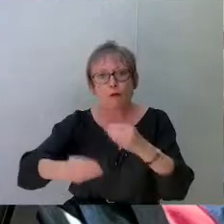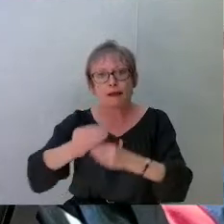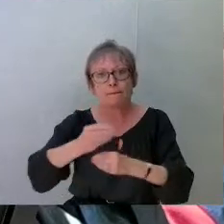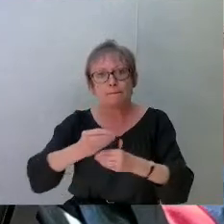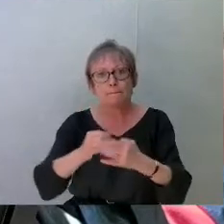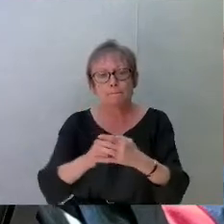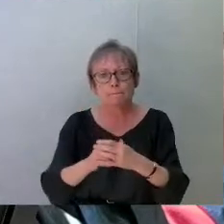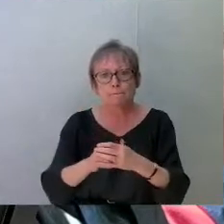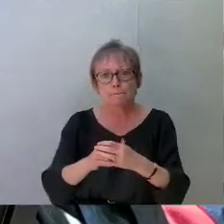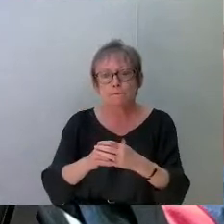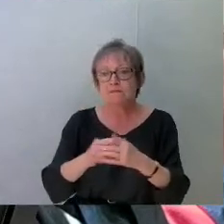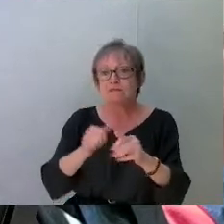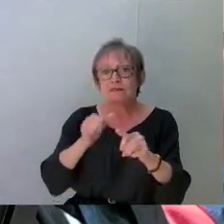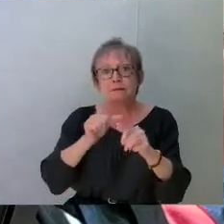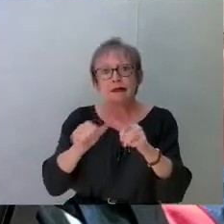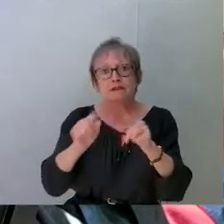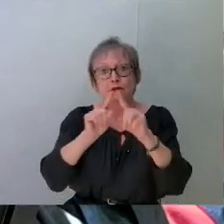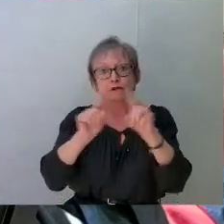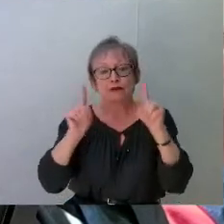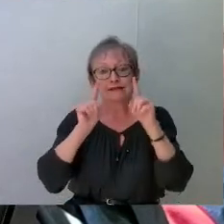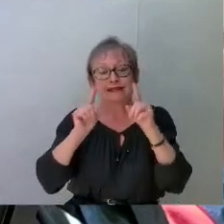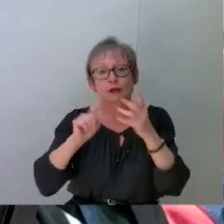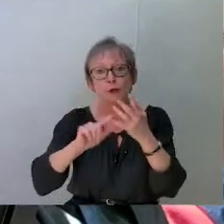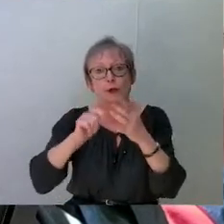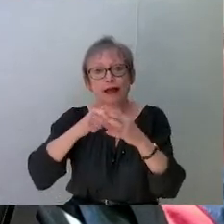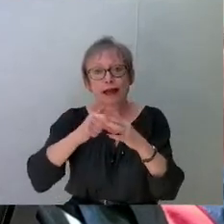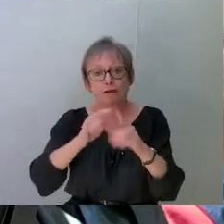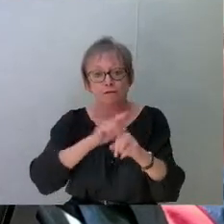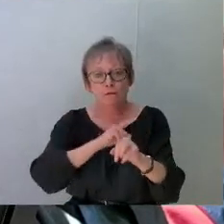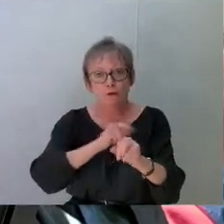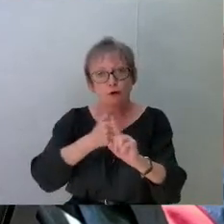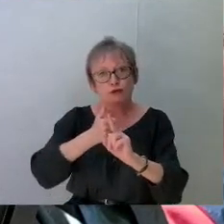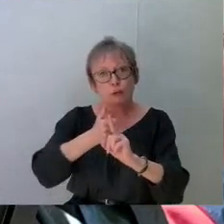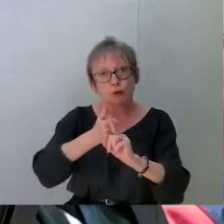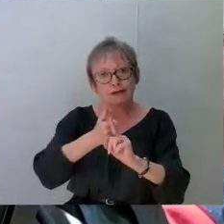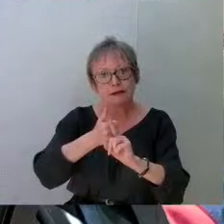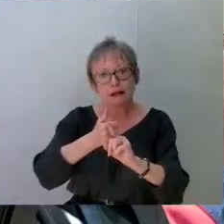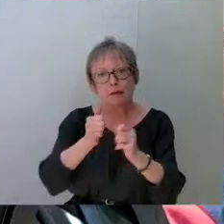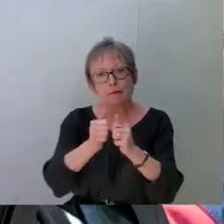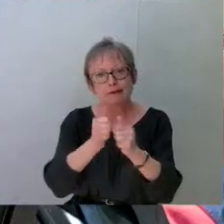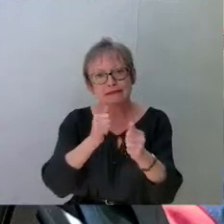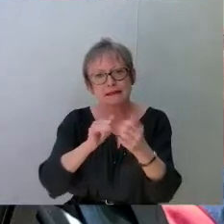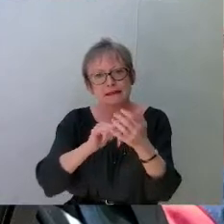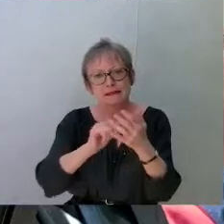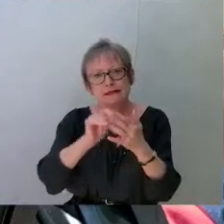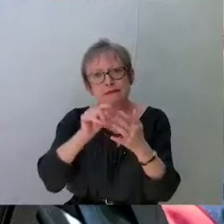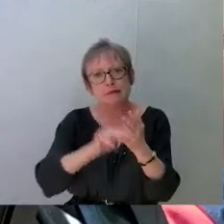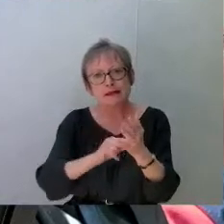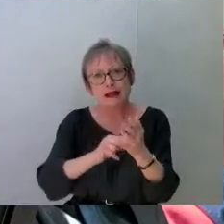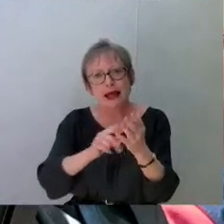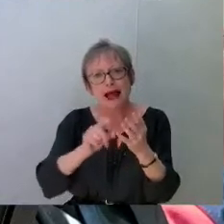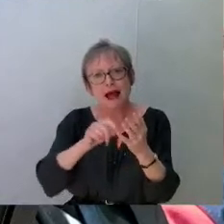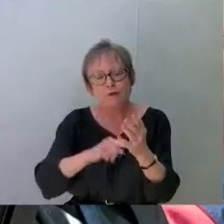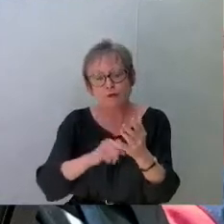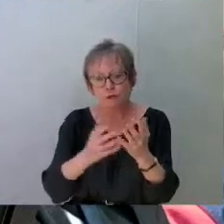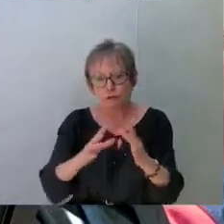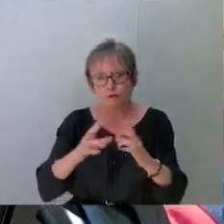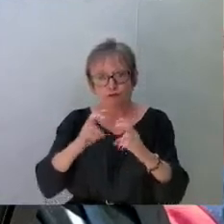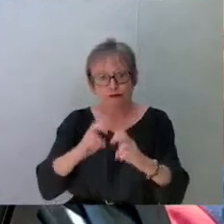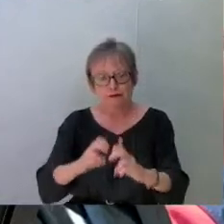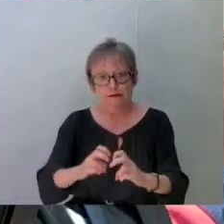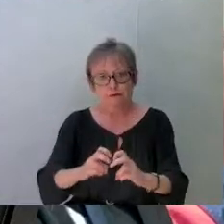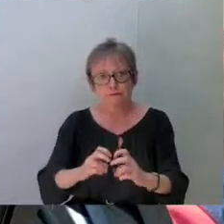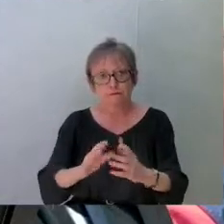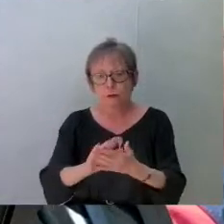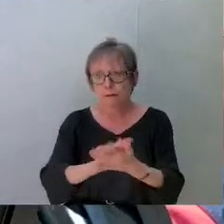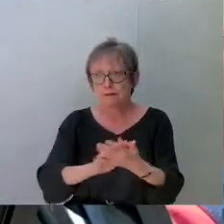So we are the best university in the UK for supporting spin-out businesses arising from research. It's not just me